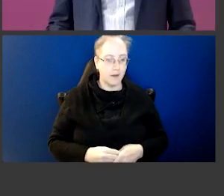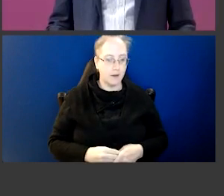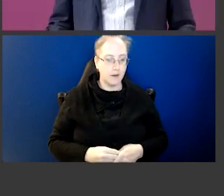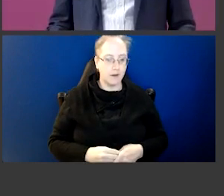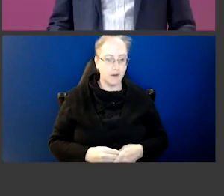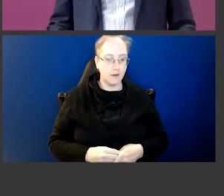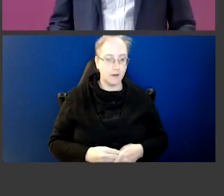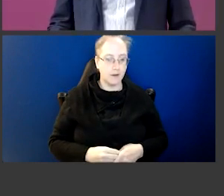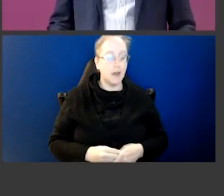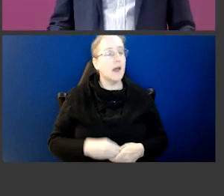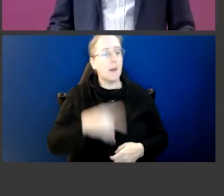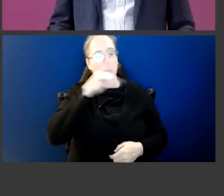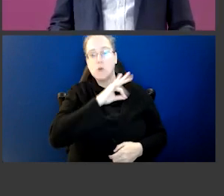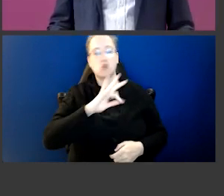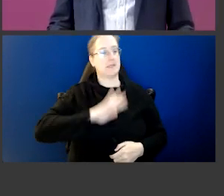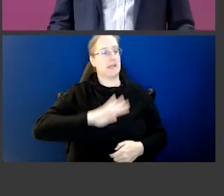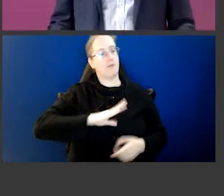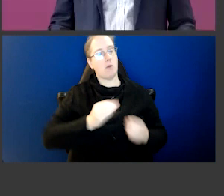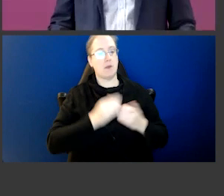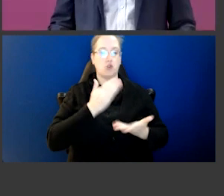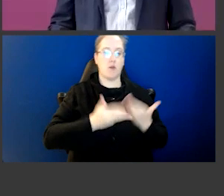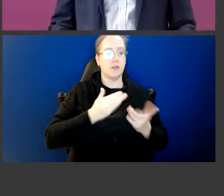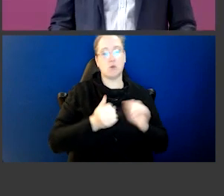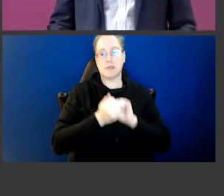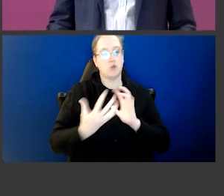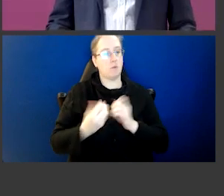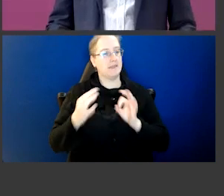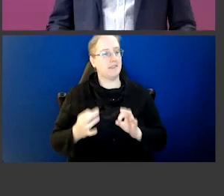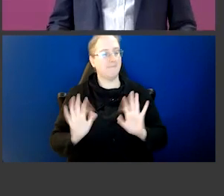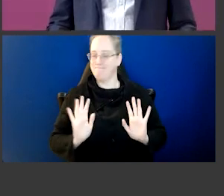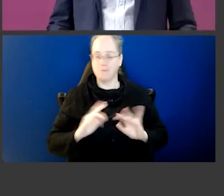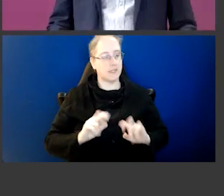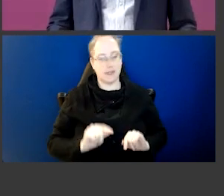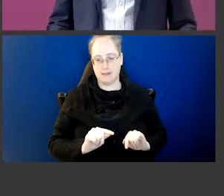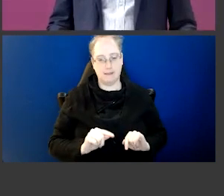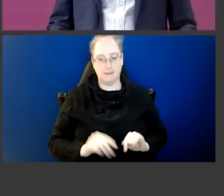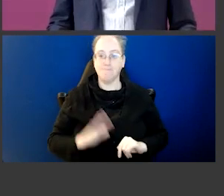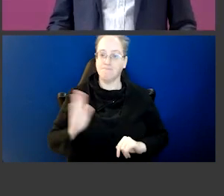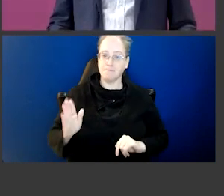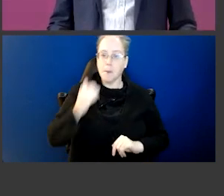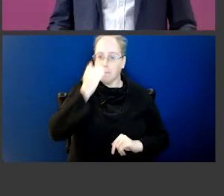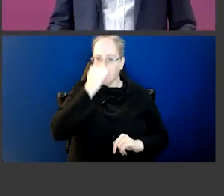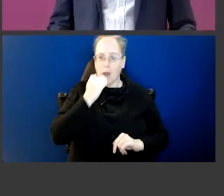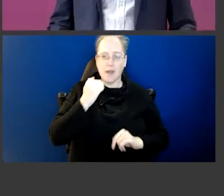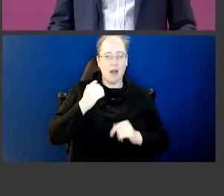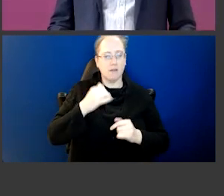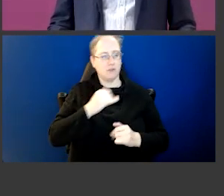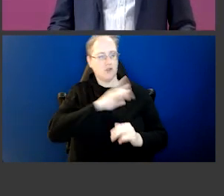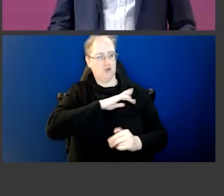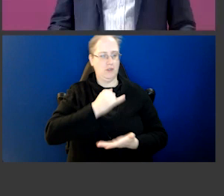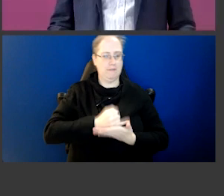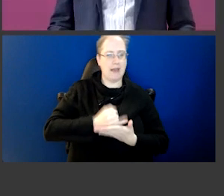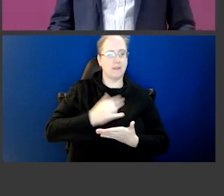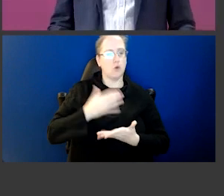investigate dissatisfaction with a service or disagreement with a decision. And we don't investigate minor duty failures or service issues